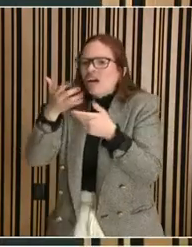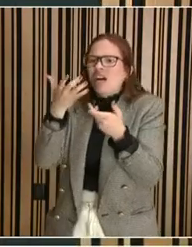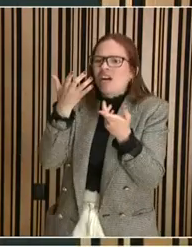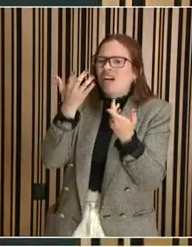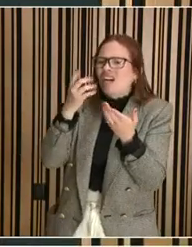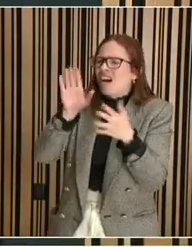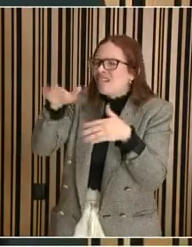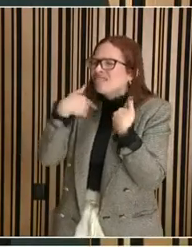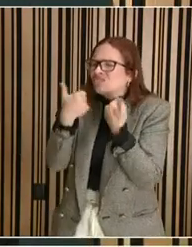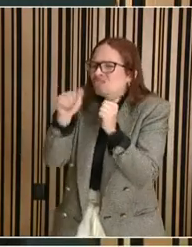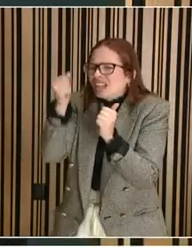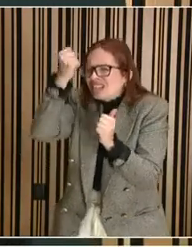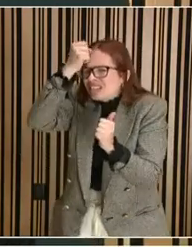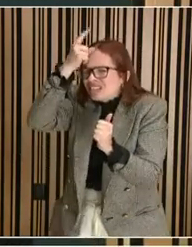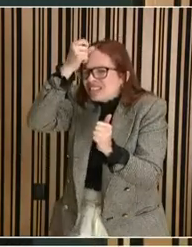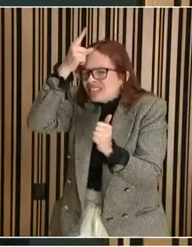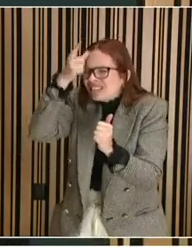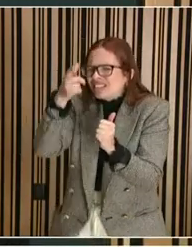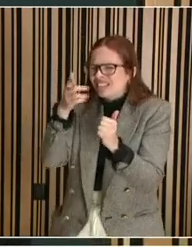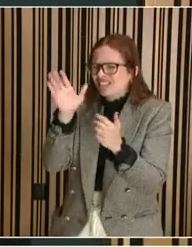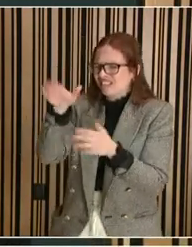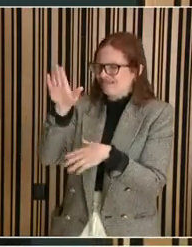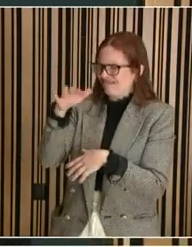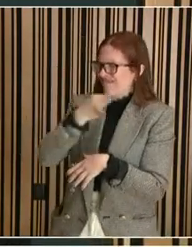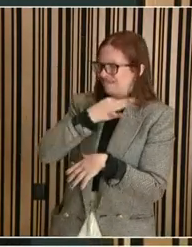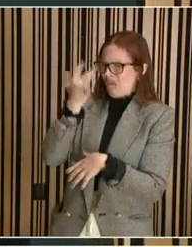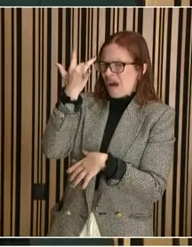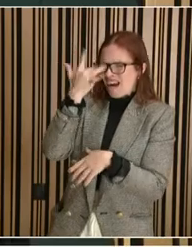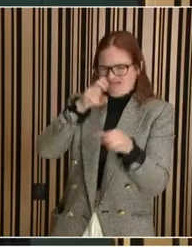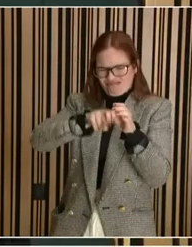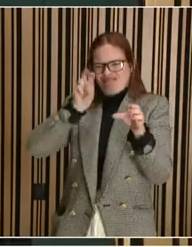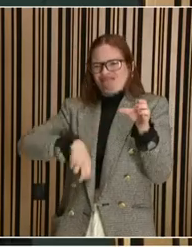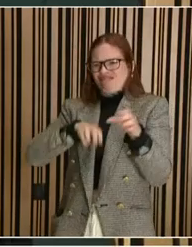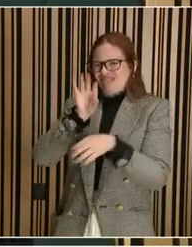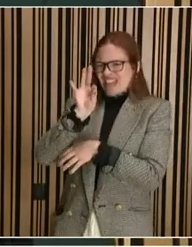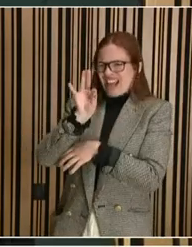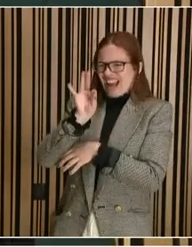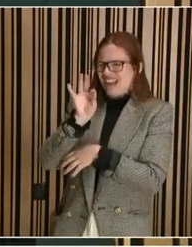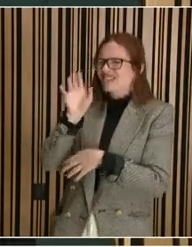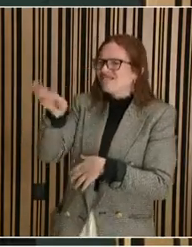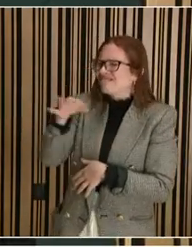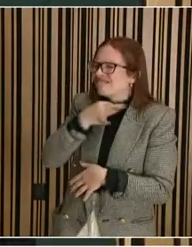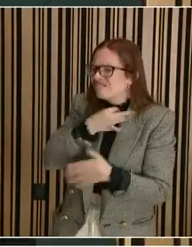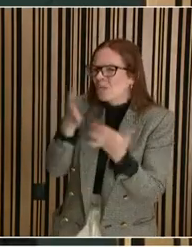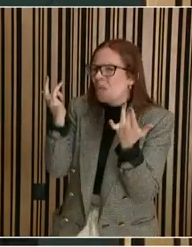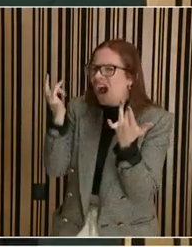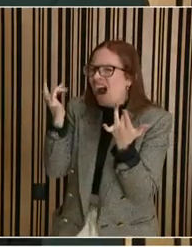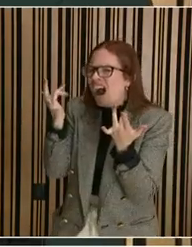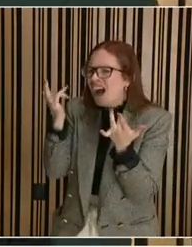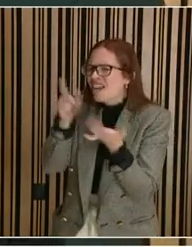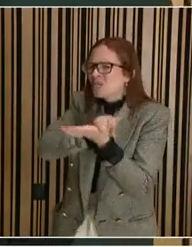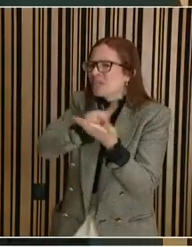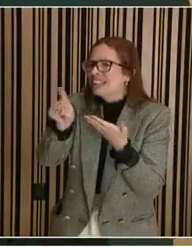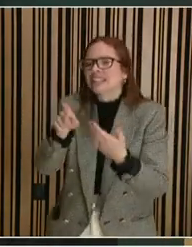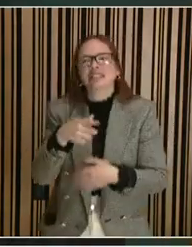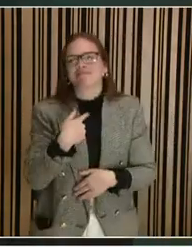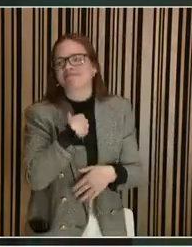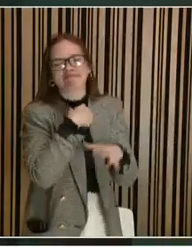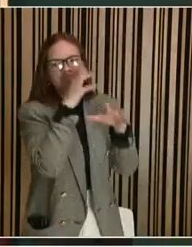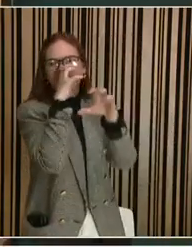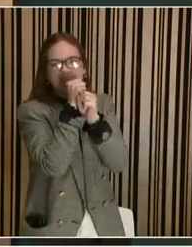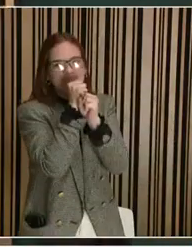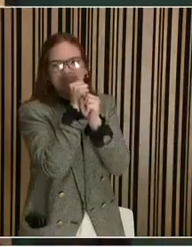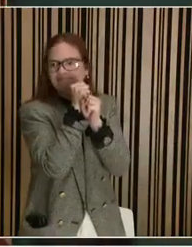he didn't resign on the 9th, why it took a week for that to happen, and what happened during that week. I cannot answer for him